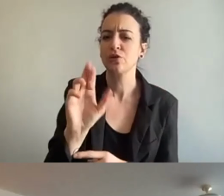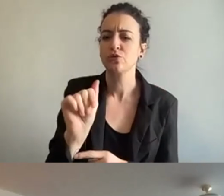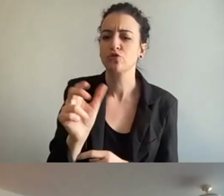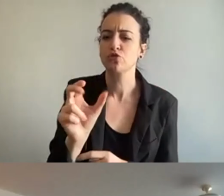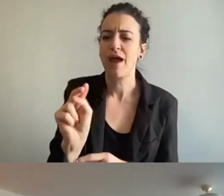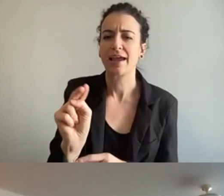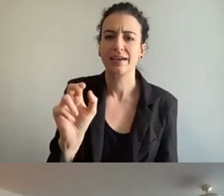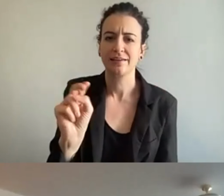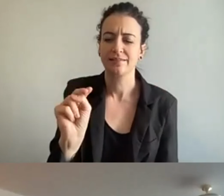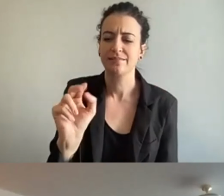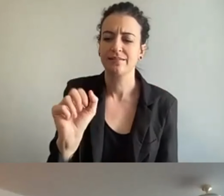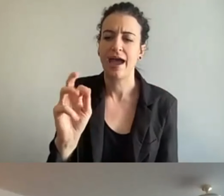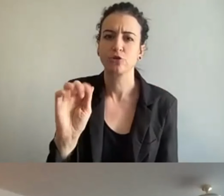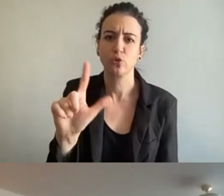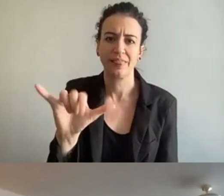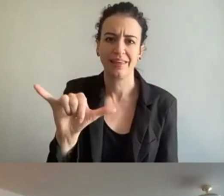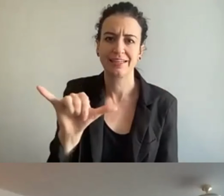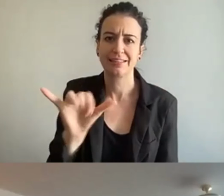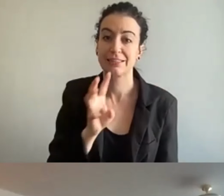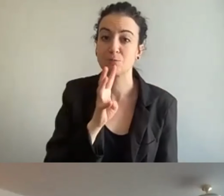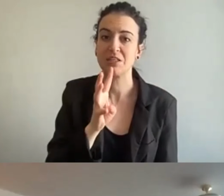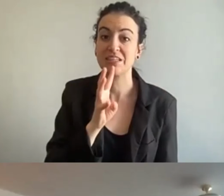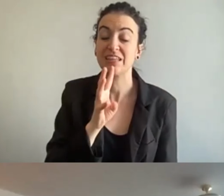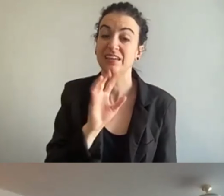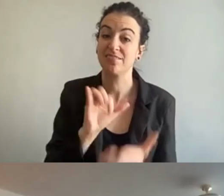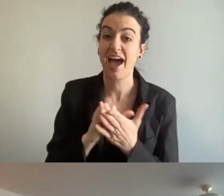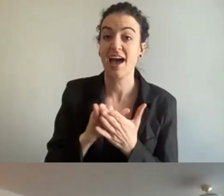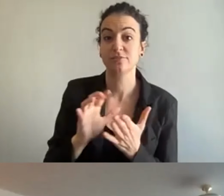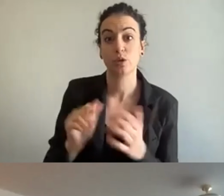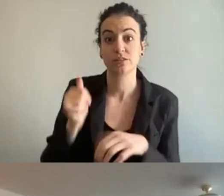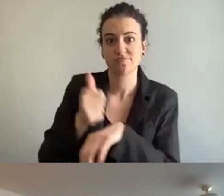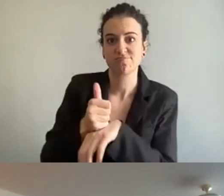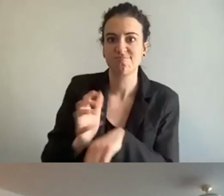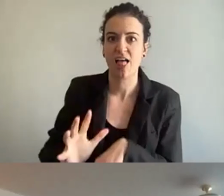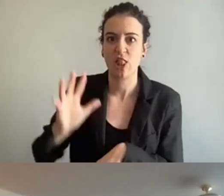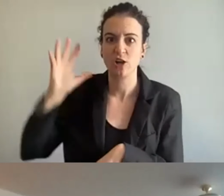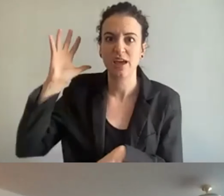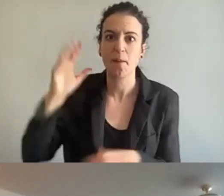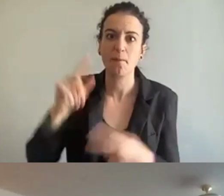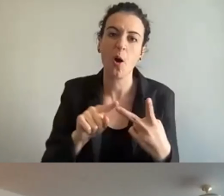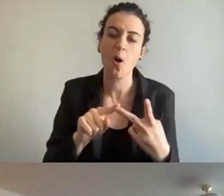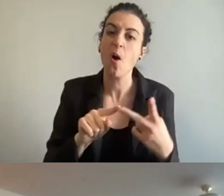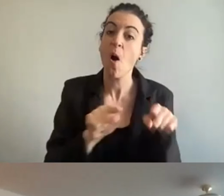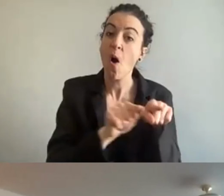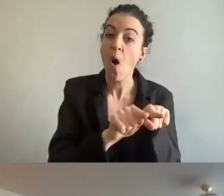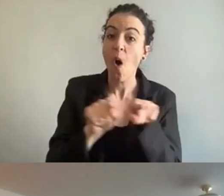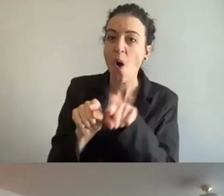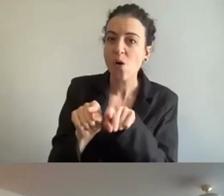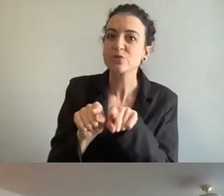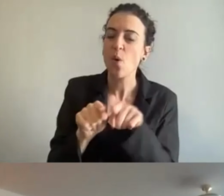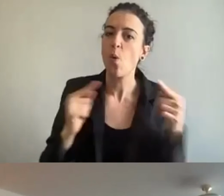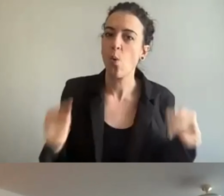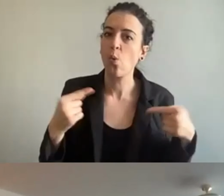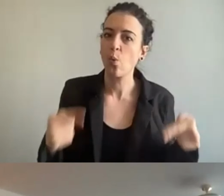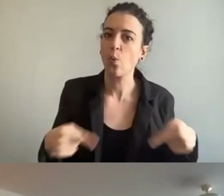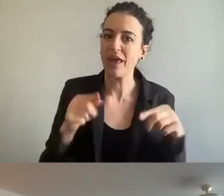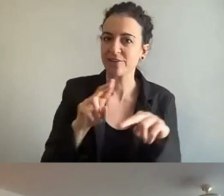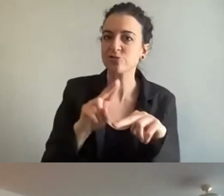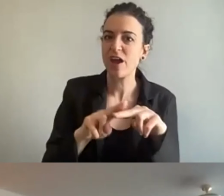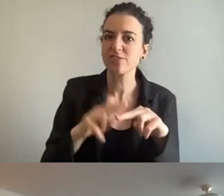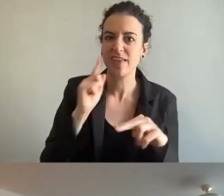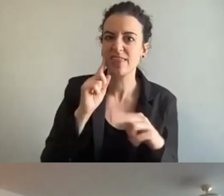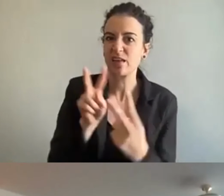around for a long time, and wheelchairs. That is not a topic we've really brought up yet. But for me, I think that falls right in line